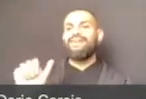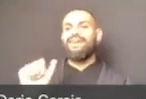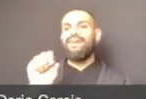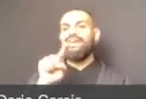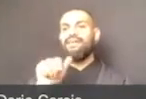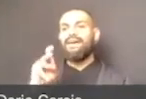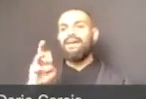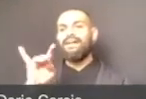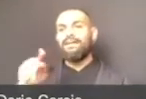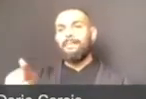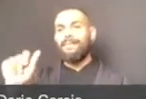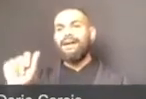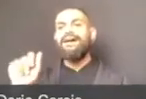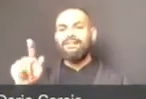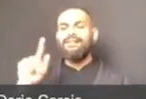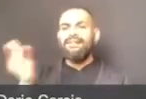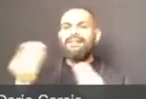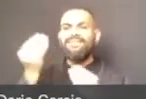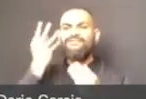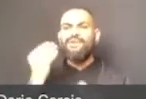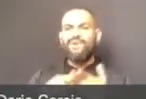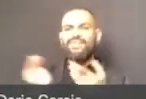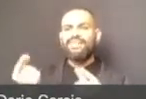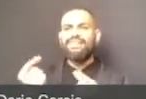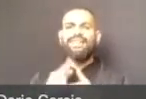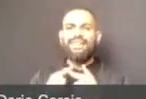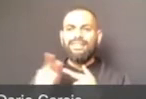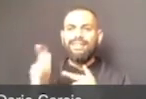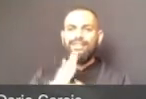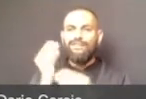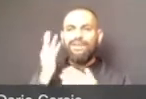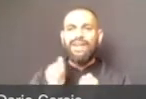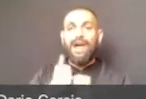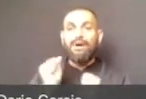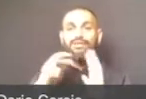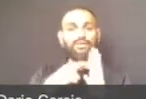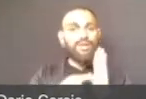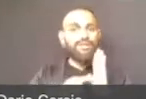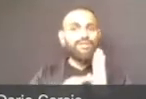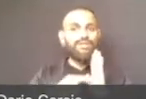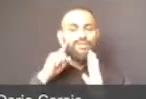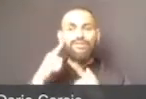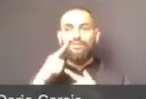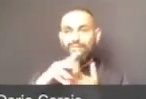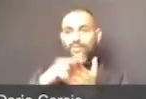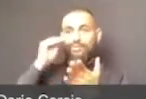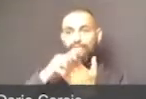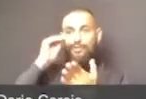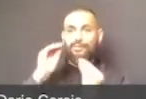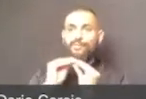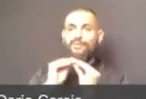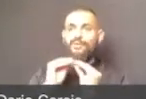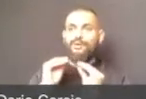information as to what she does. And she's gonna share information on how you can register to learn about more bids